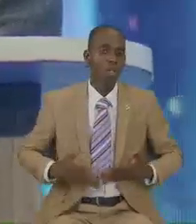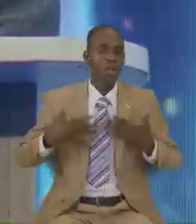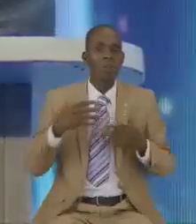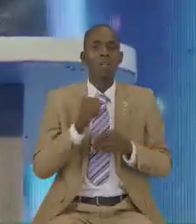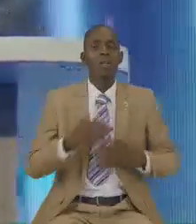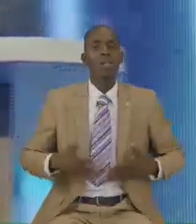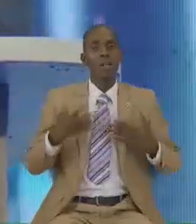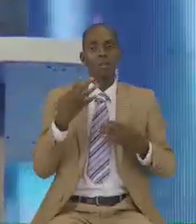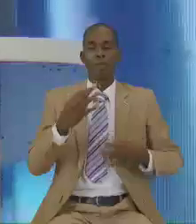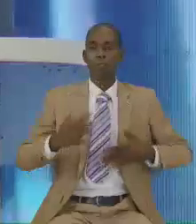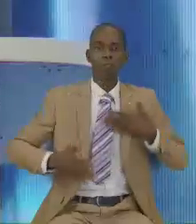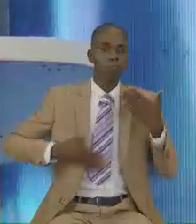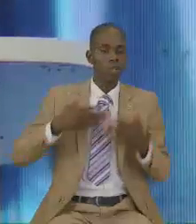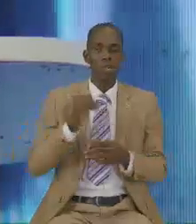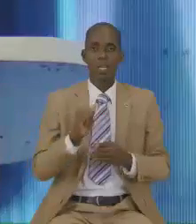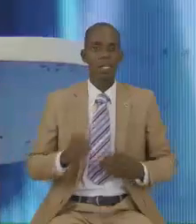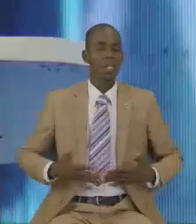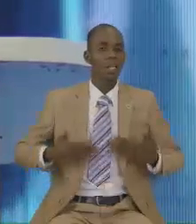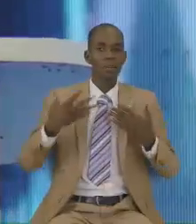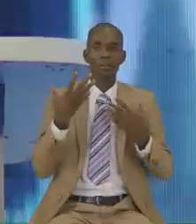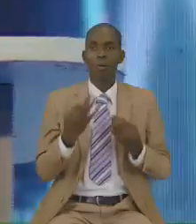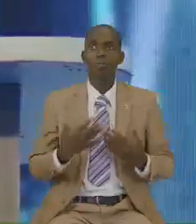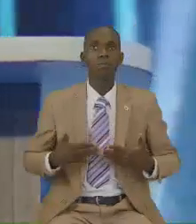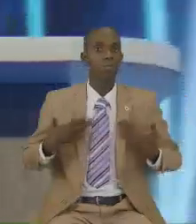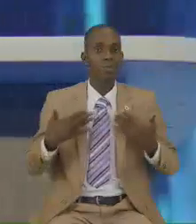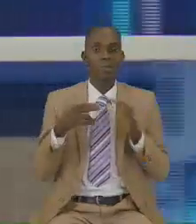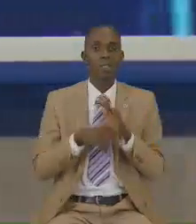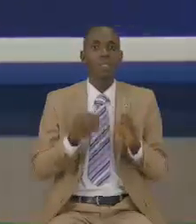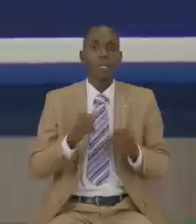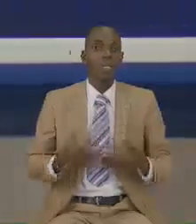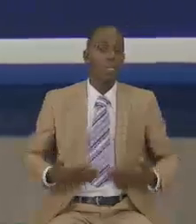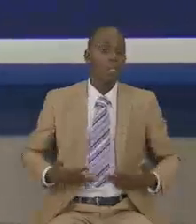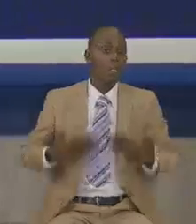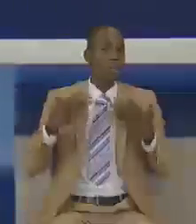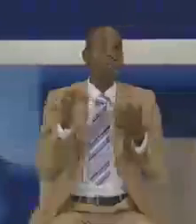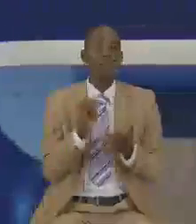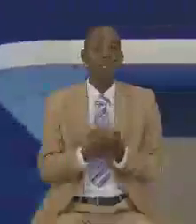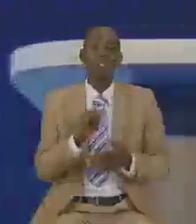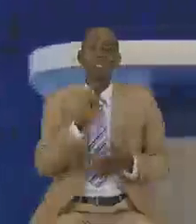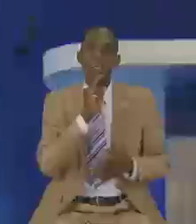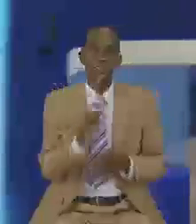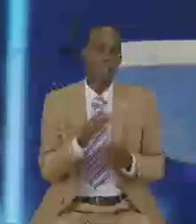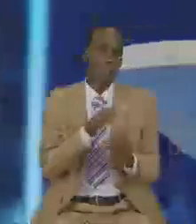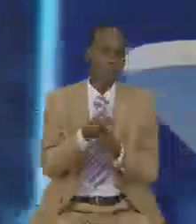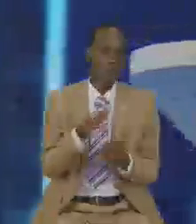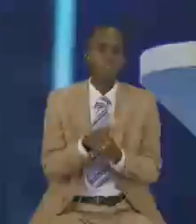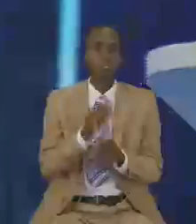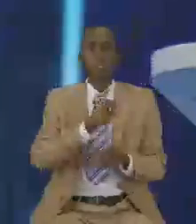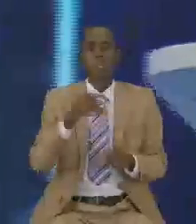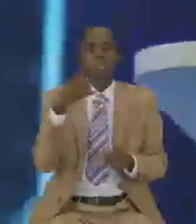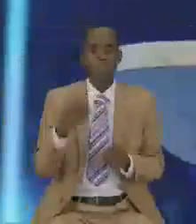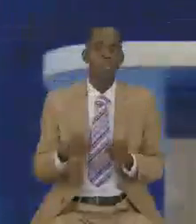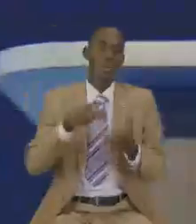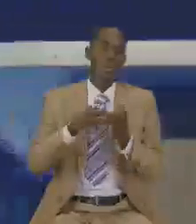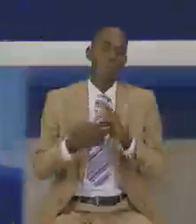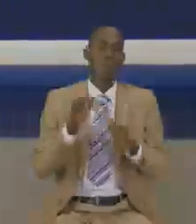of joy, a life of excitement, a life that is fulfilling a purpose on earth.